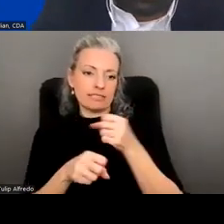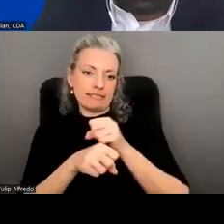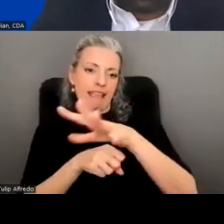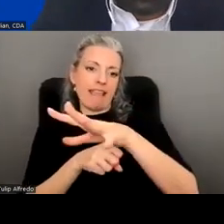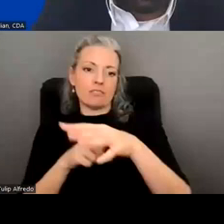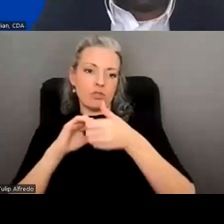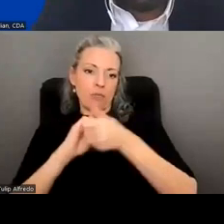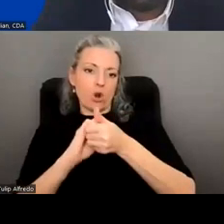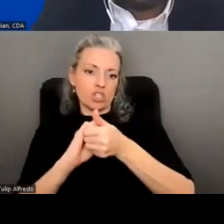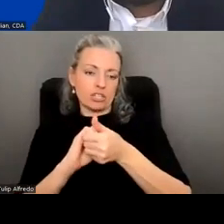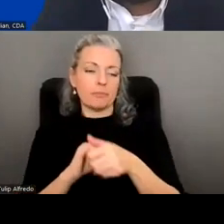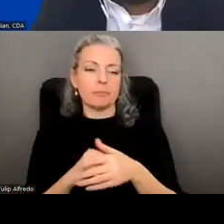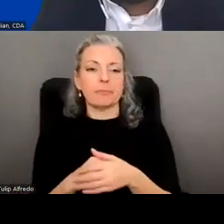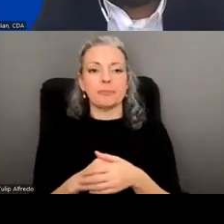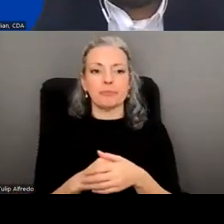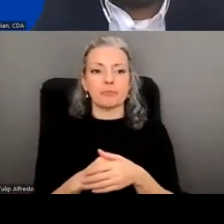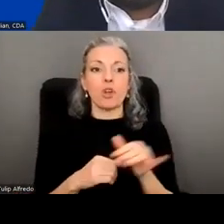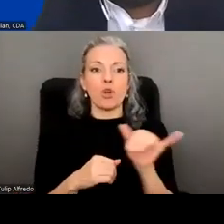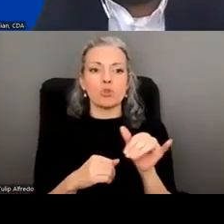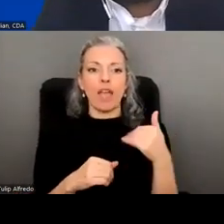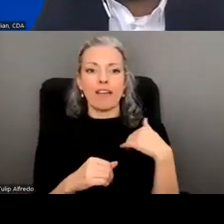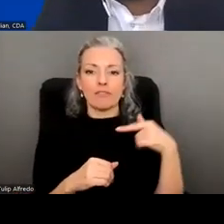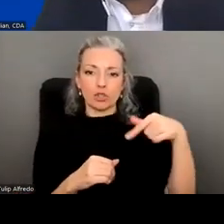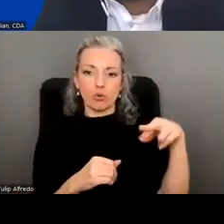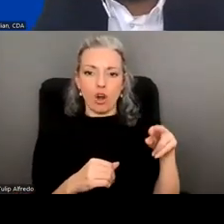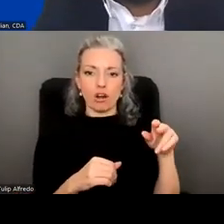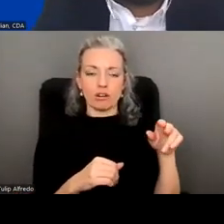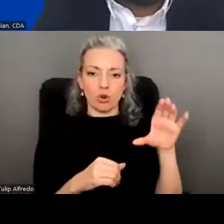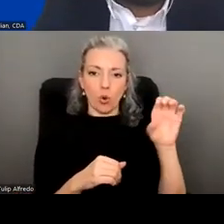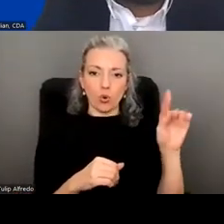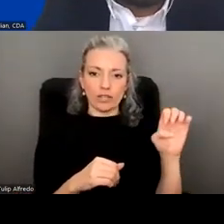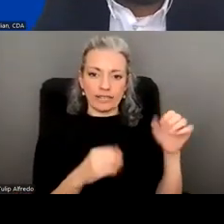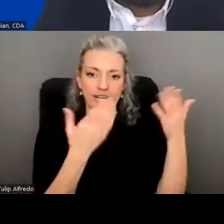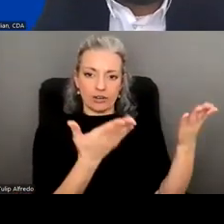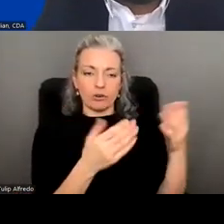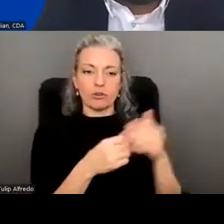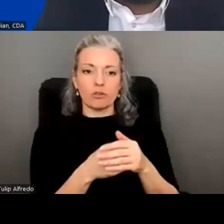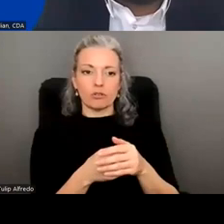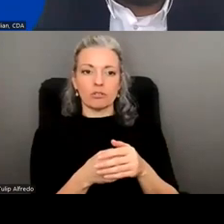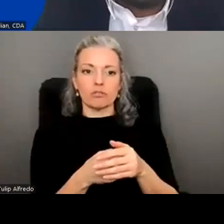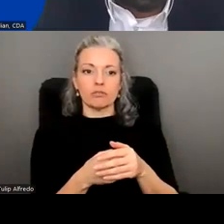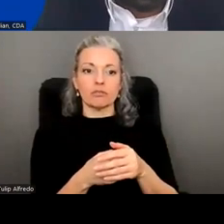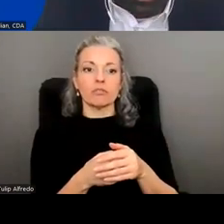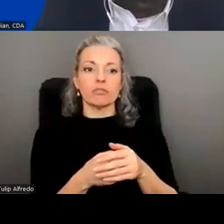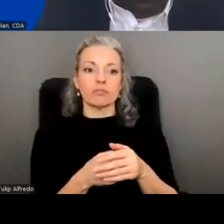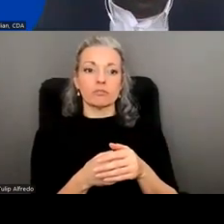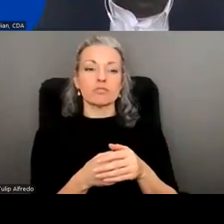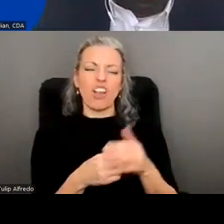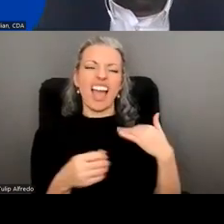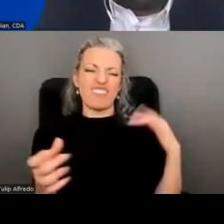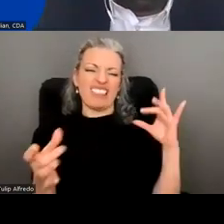scanning the code on the slide here. And also CDII is hosting the webpage for the survey. The link is on the slide as well, and I'll place the link in the